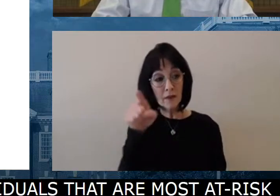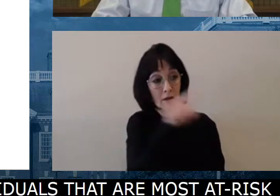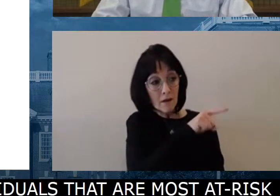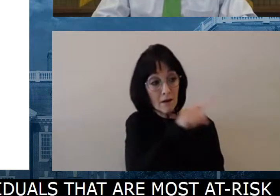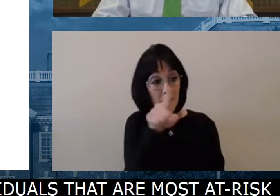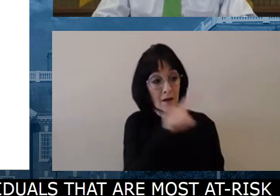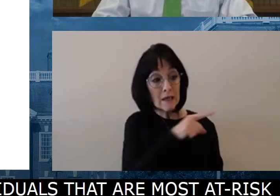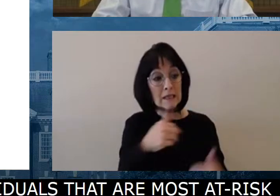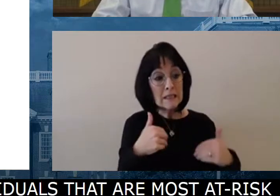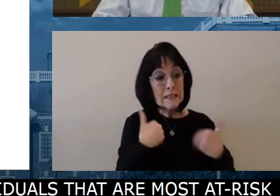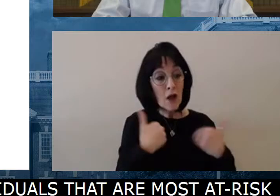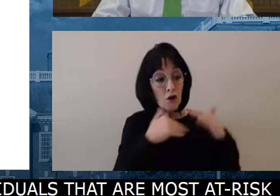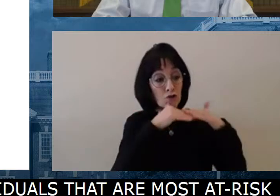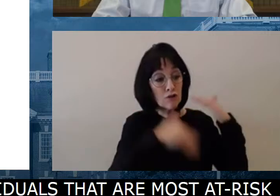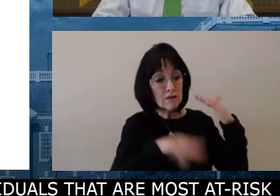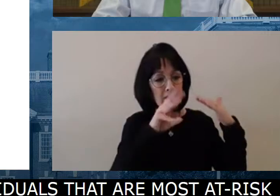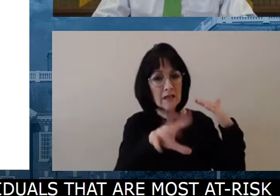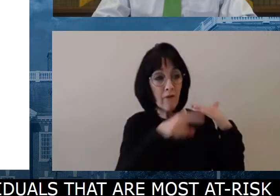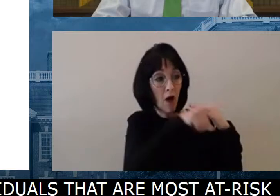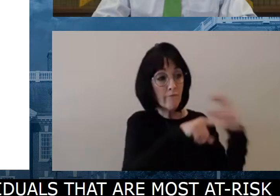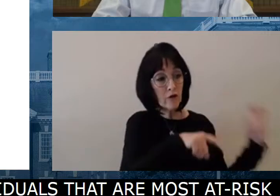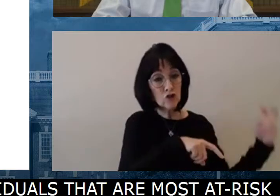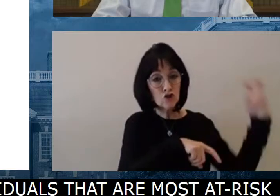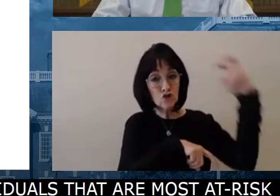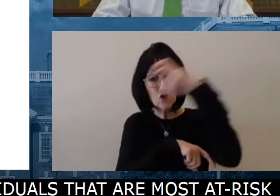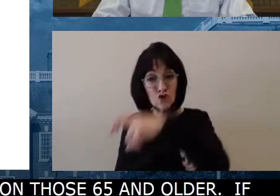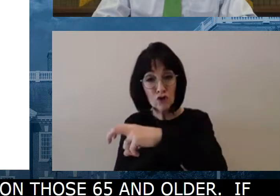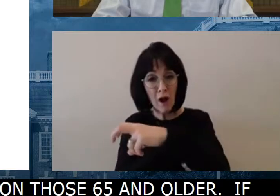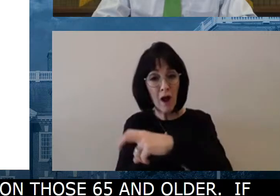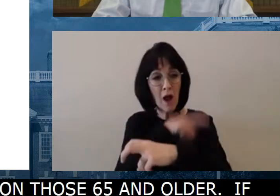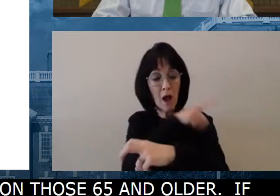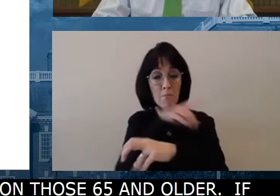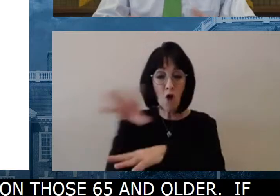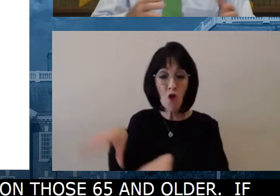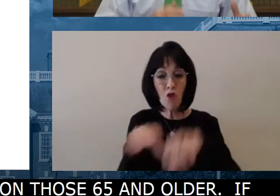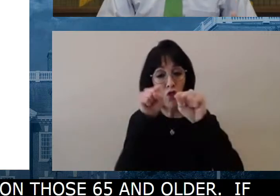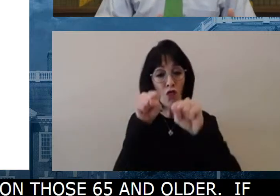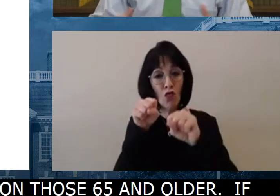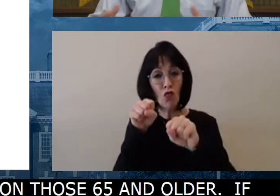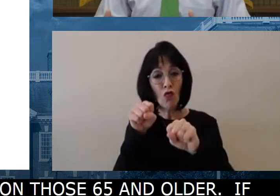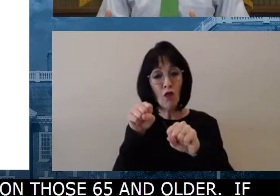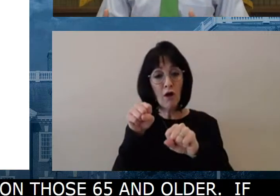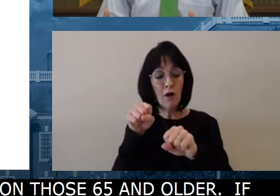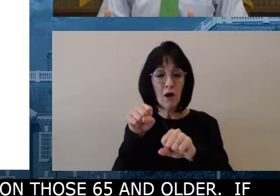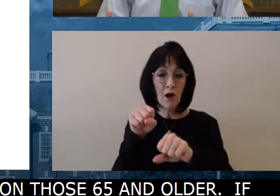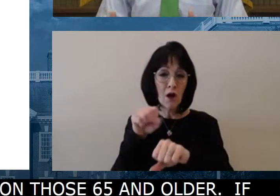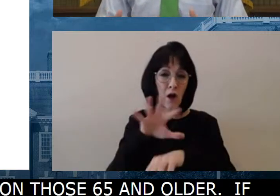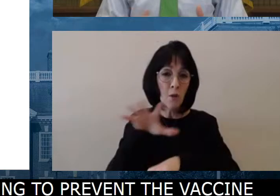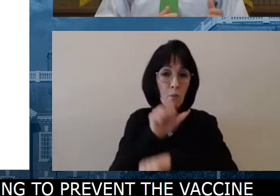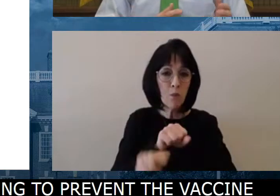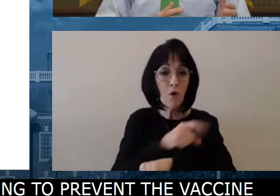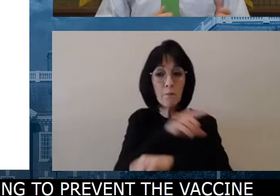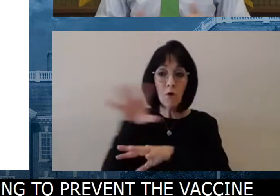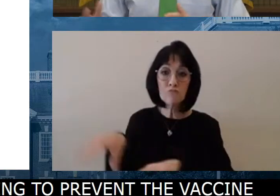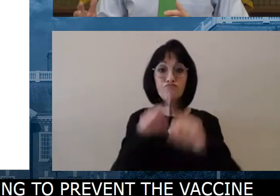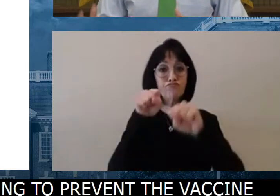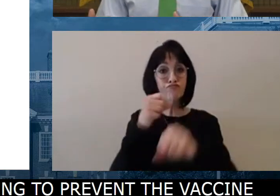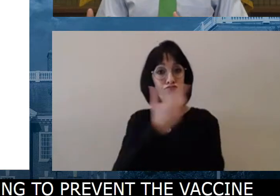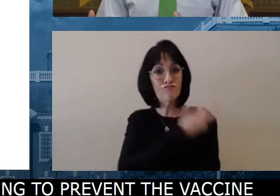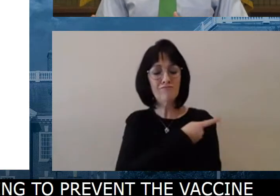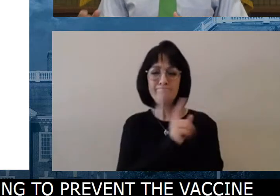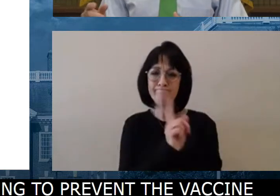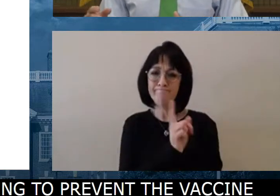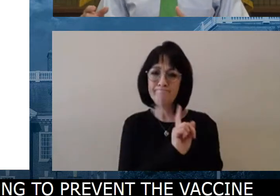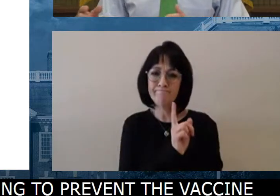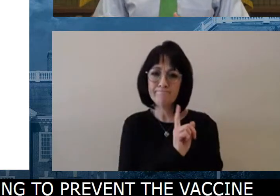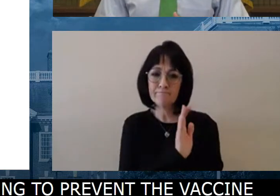a vaccine from going to one of those senior citizens. We also know that, and be mindful of the fact that the